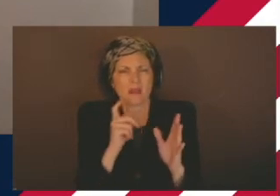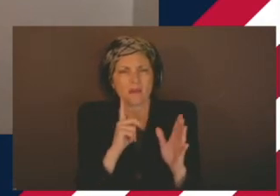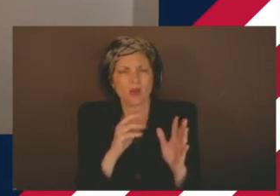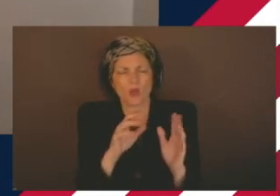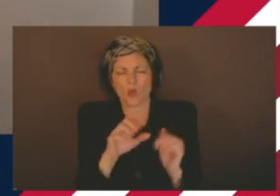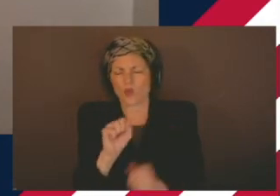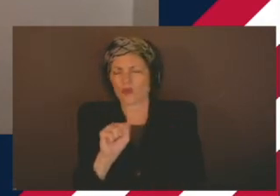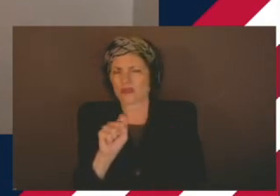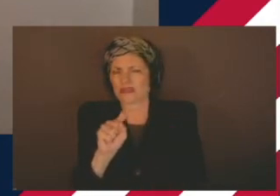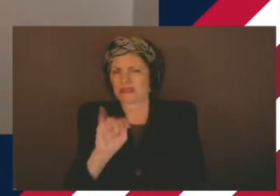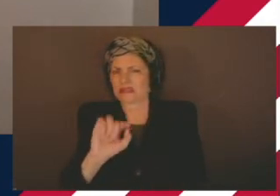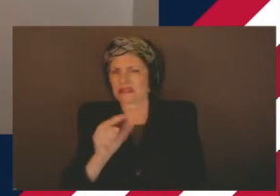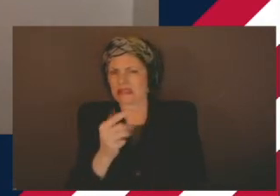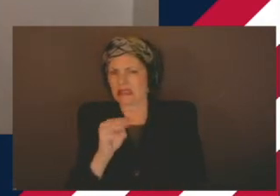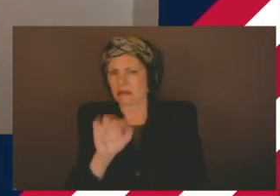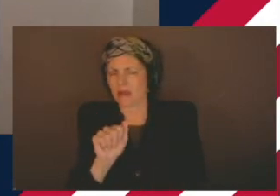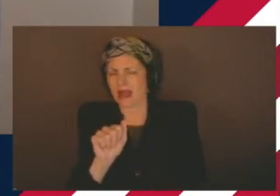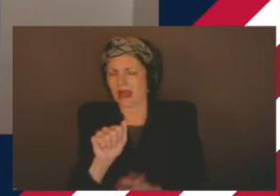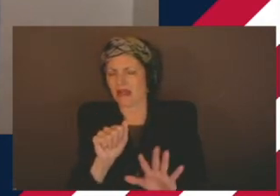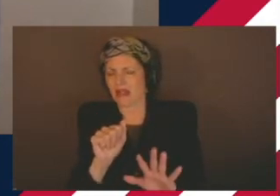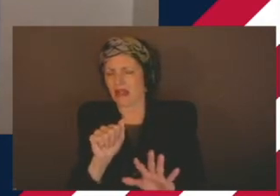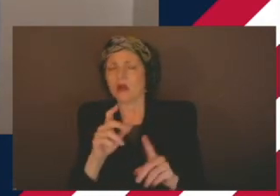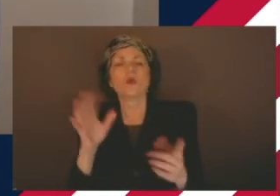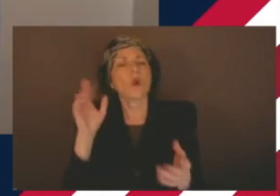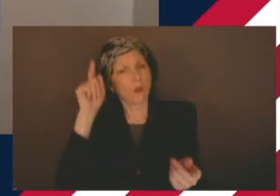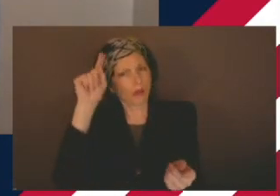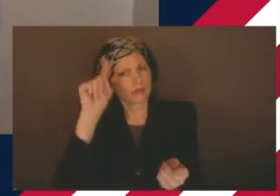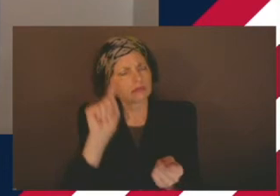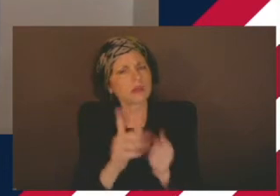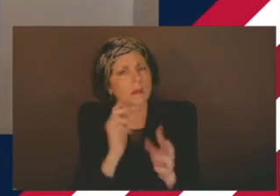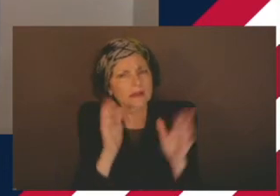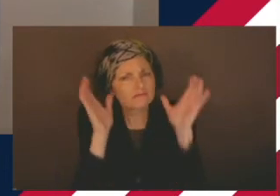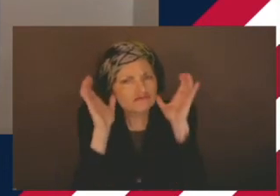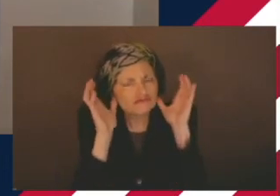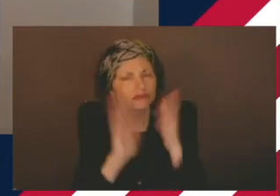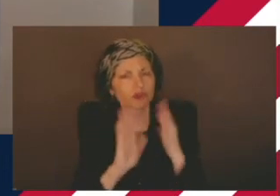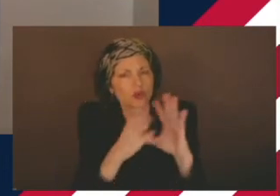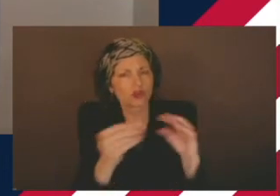your comments on what federal programs we could